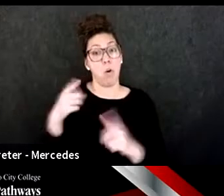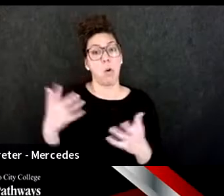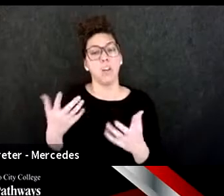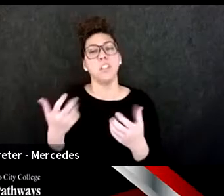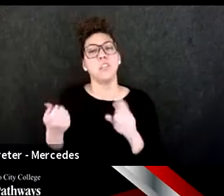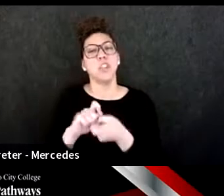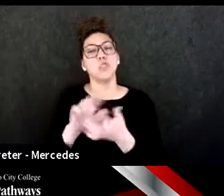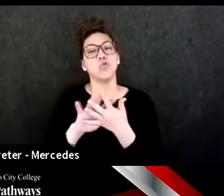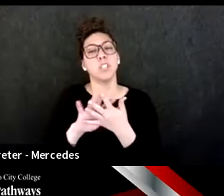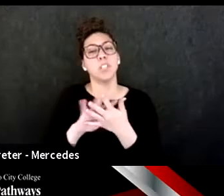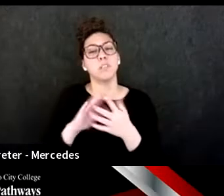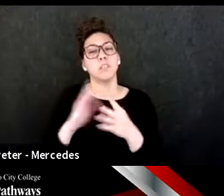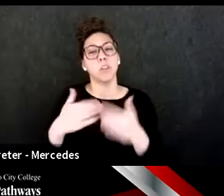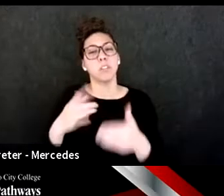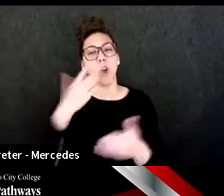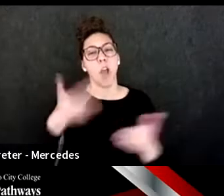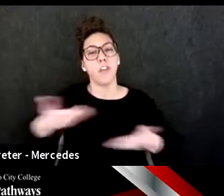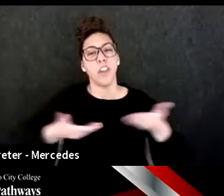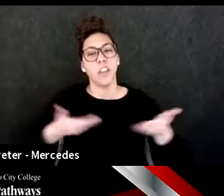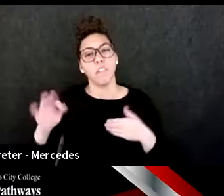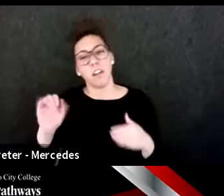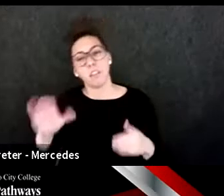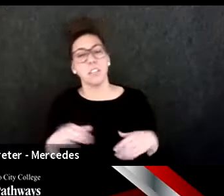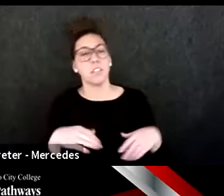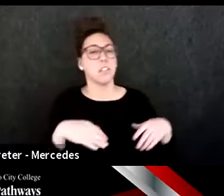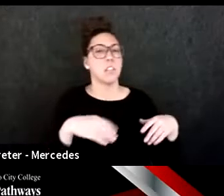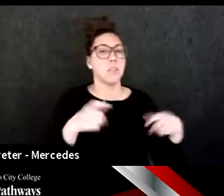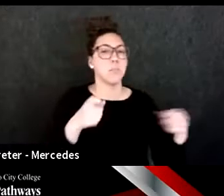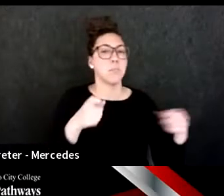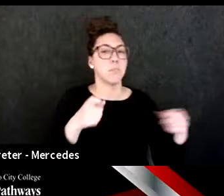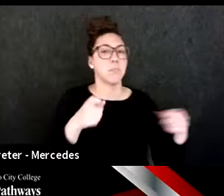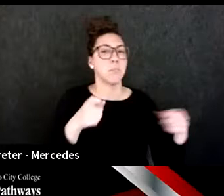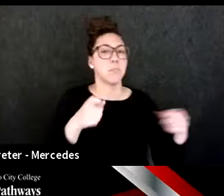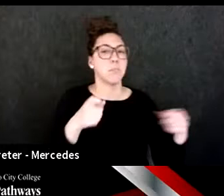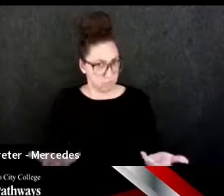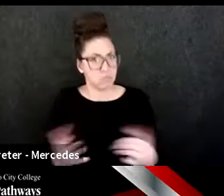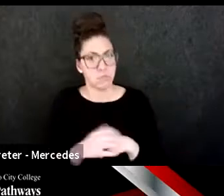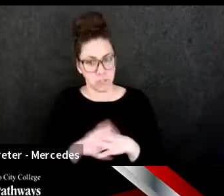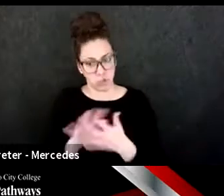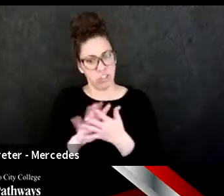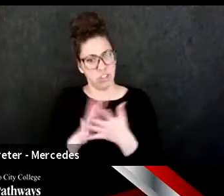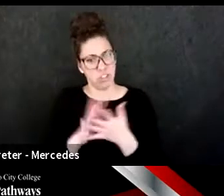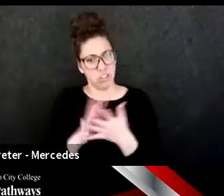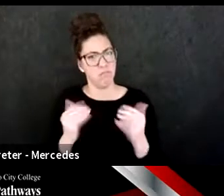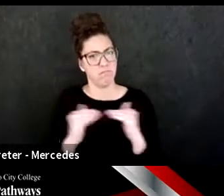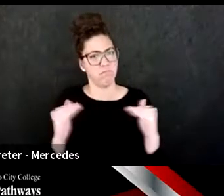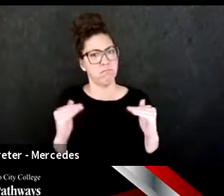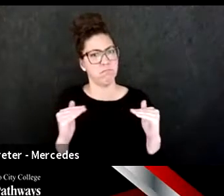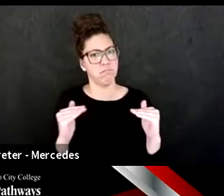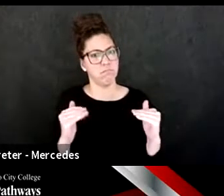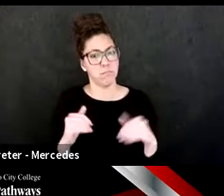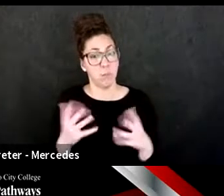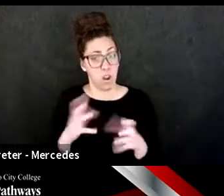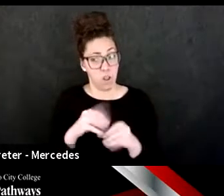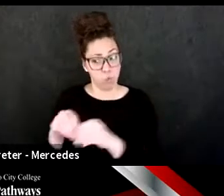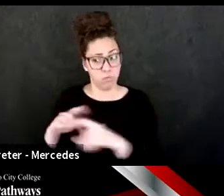process for hiring faculty and administrators by ensuring that the hiring committees or screening committees include